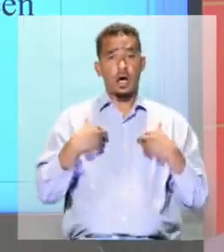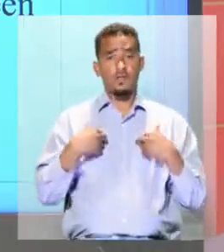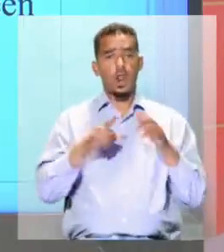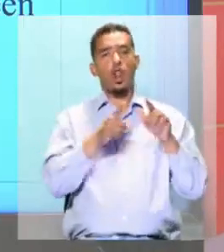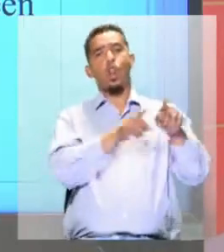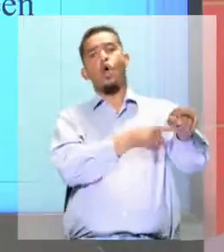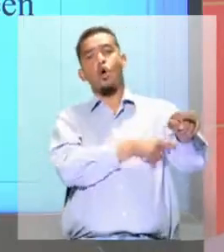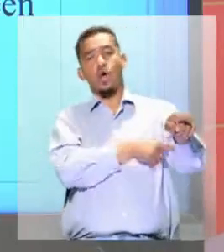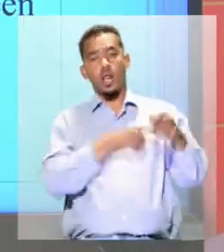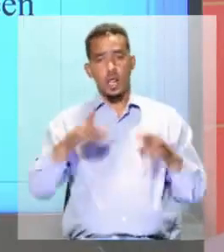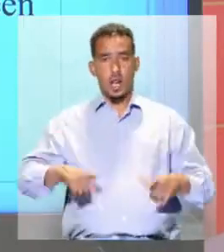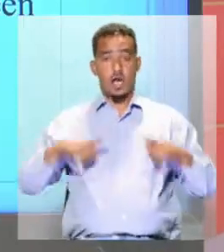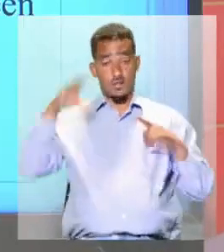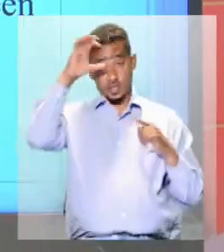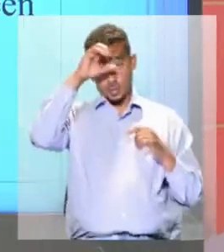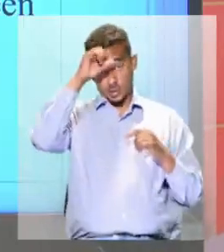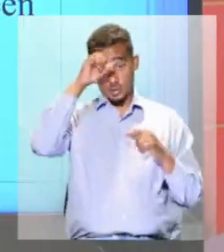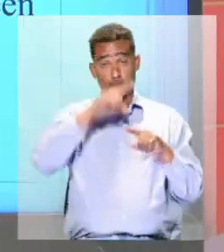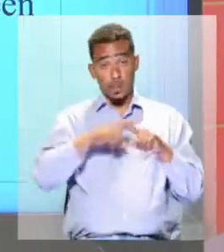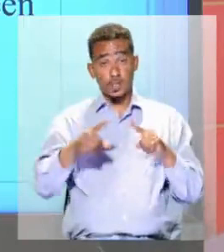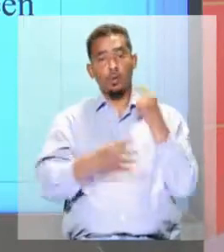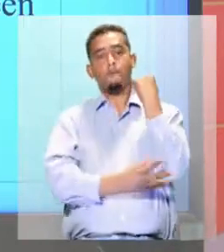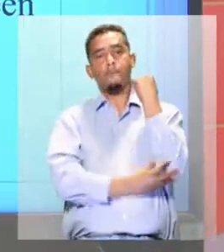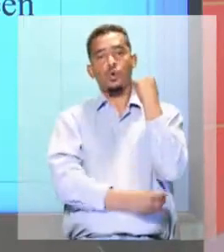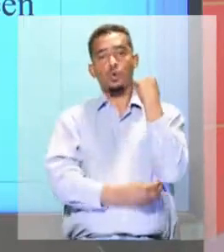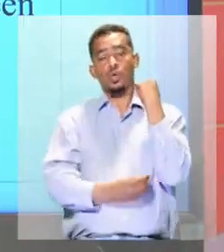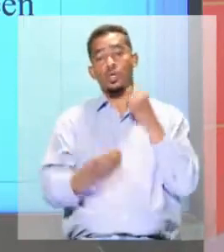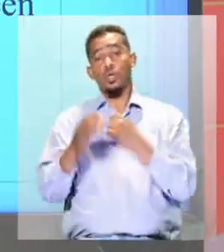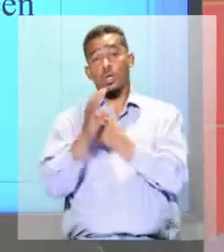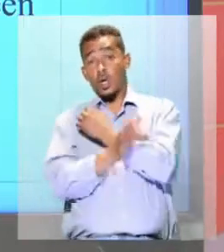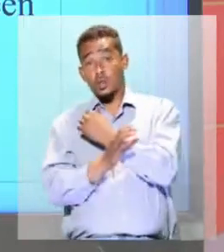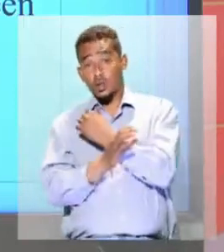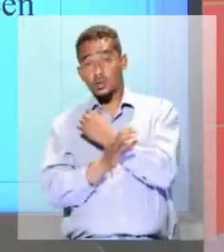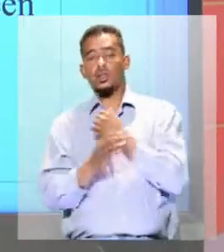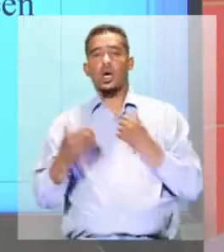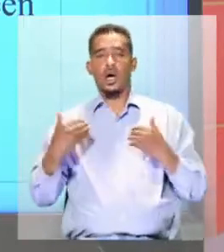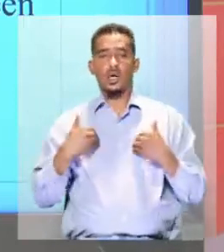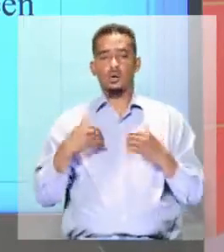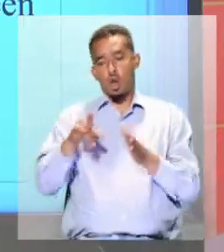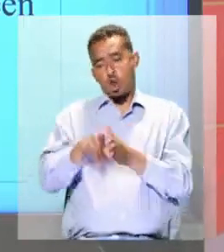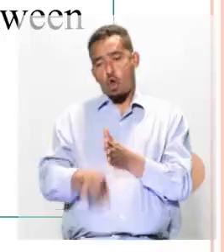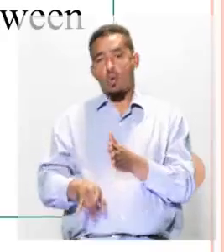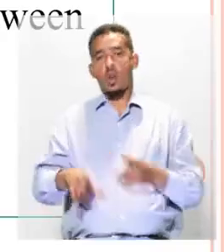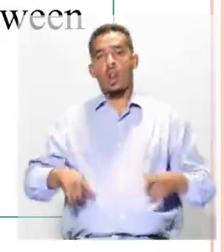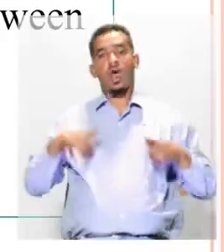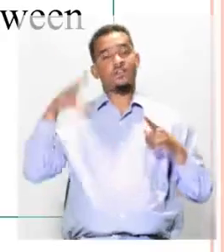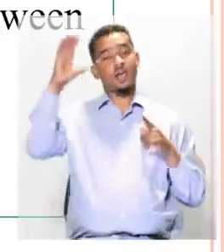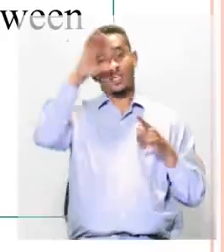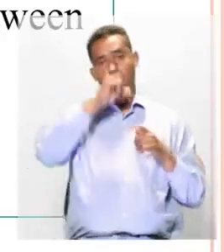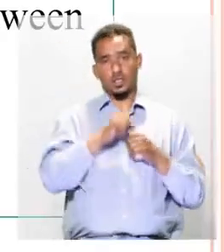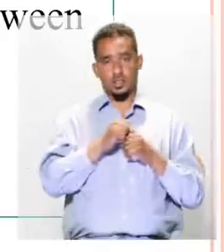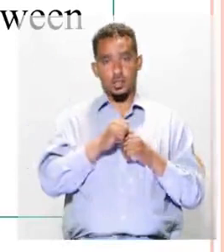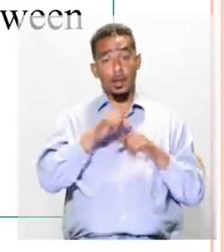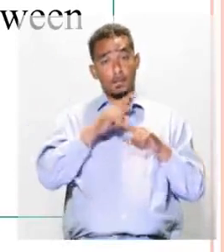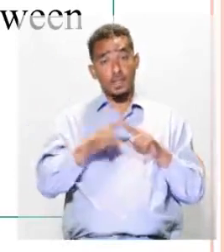long life expectancy, but poor countries have low life expectancy.